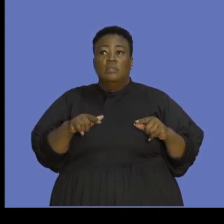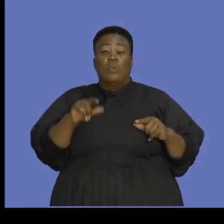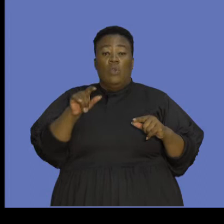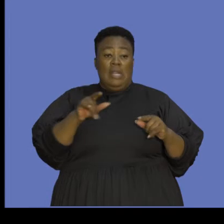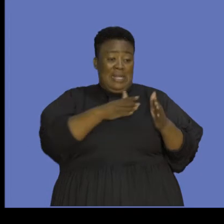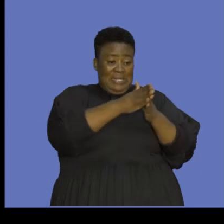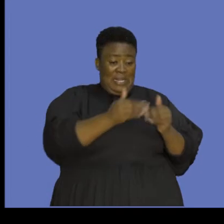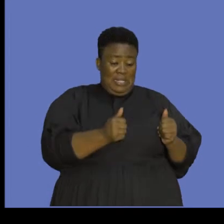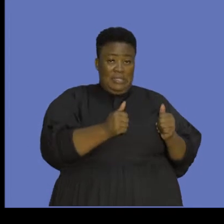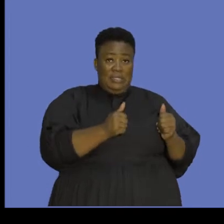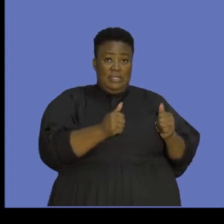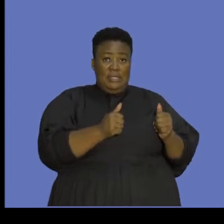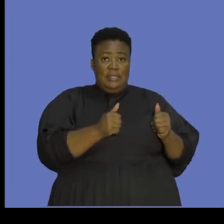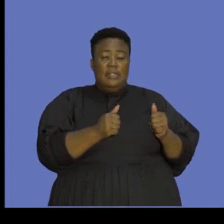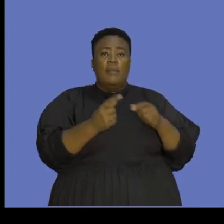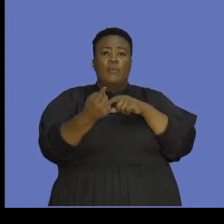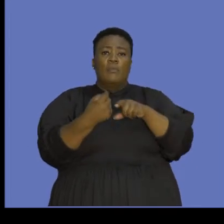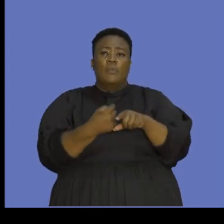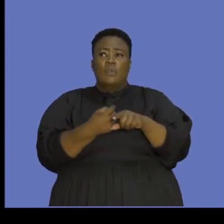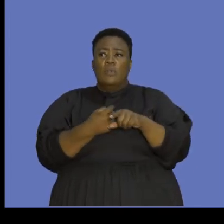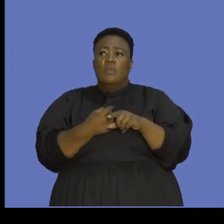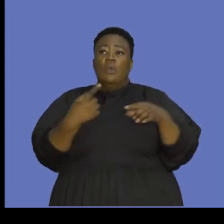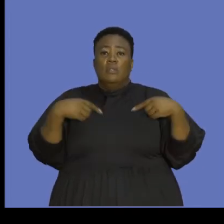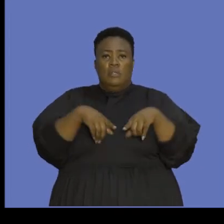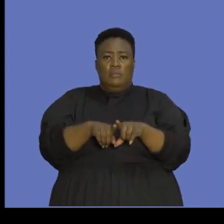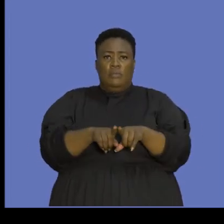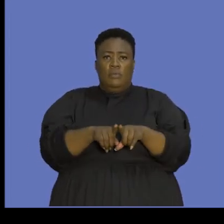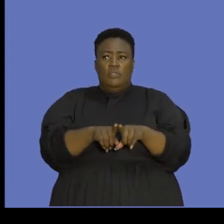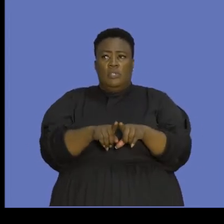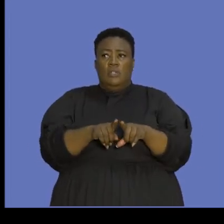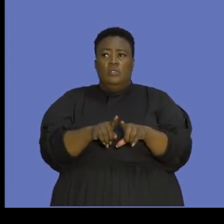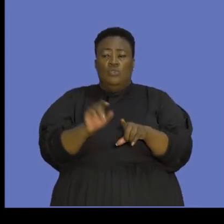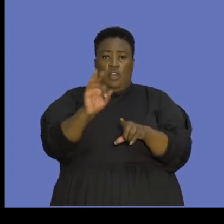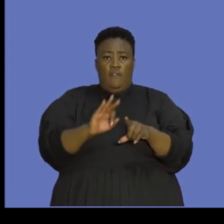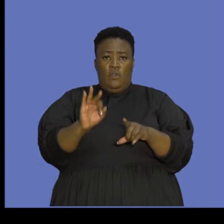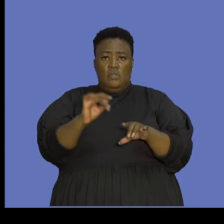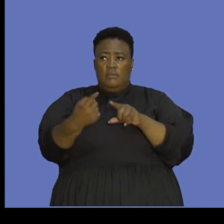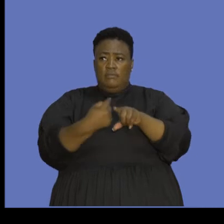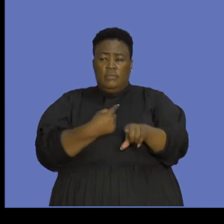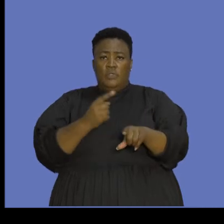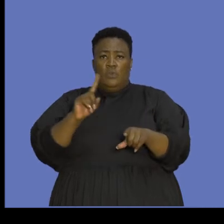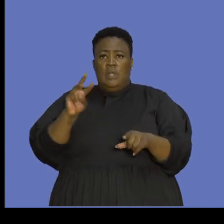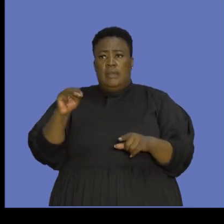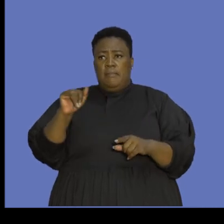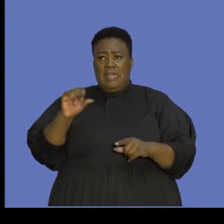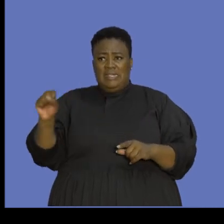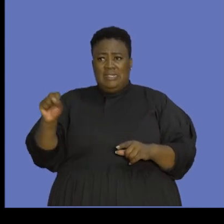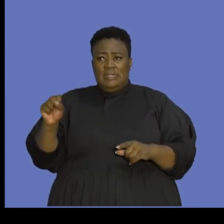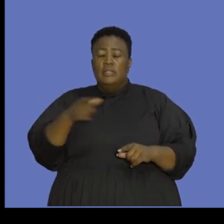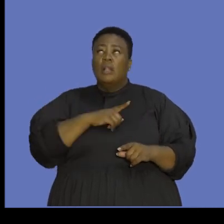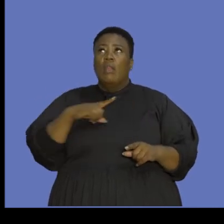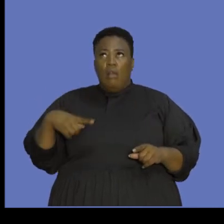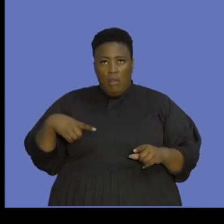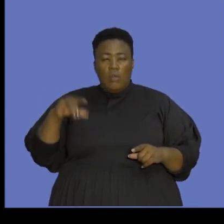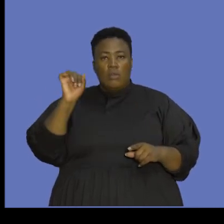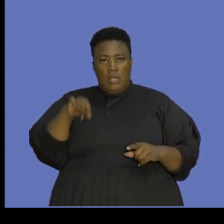directly proportional to the force, inversely proportional to the mass. It's a long